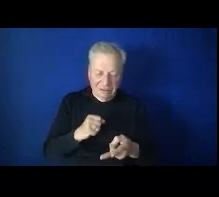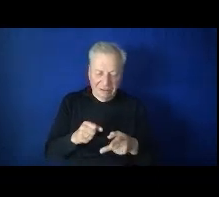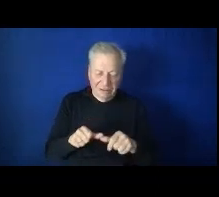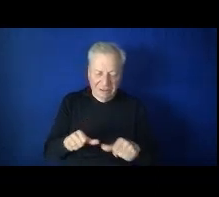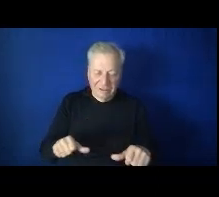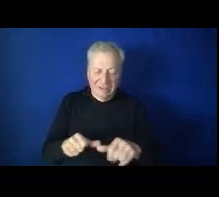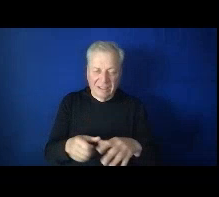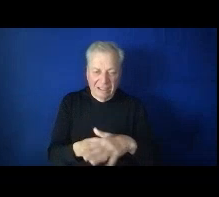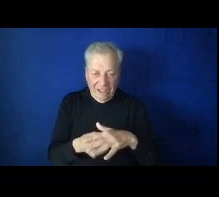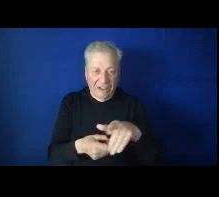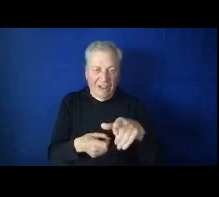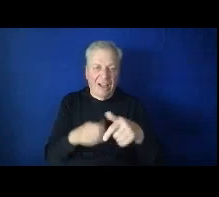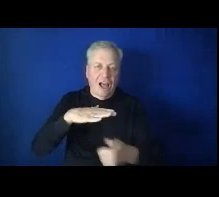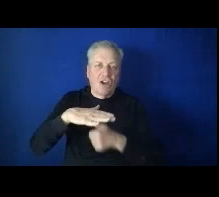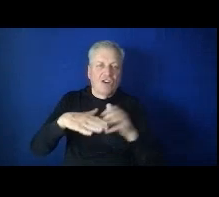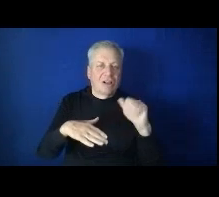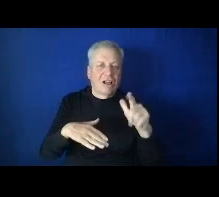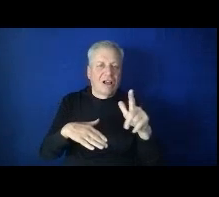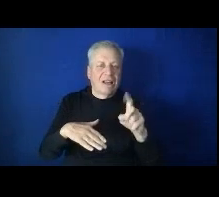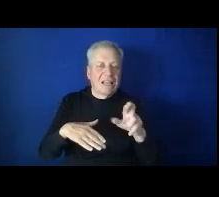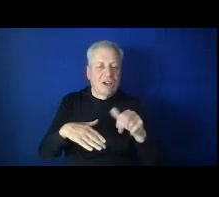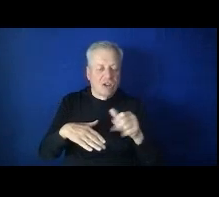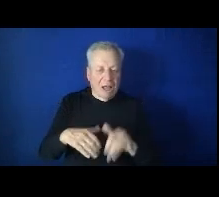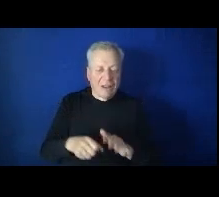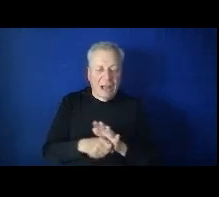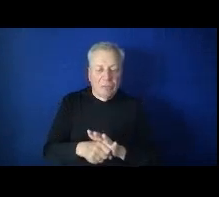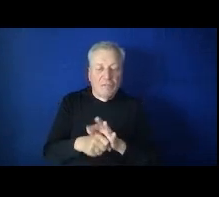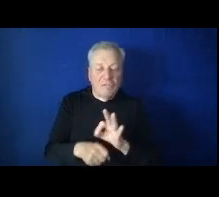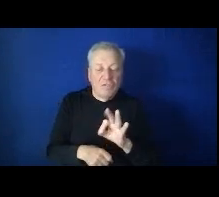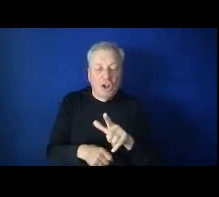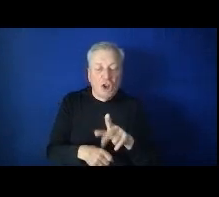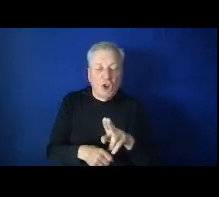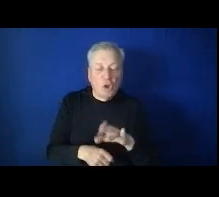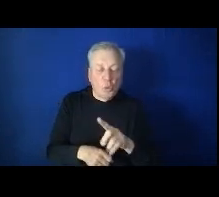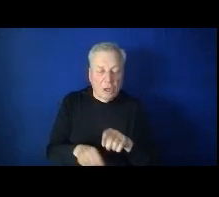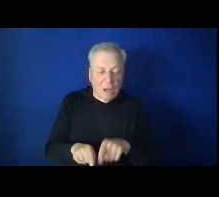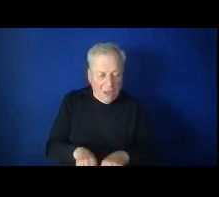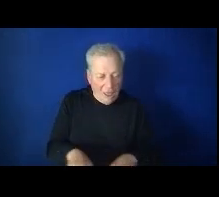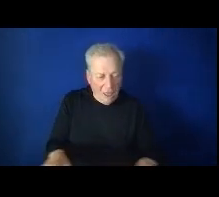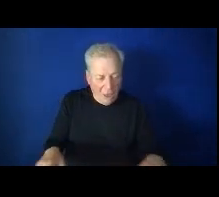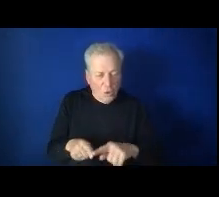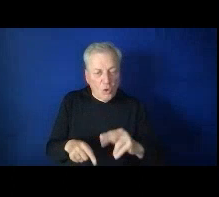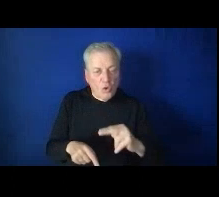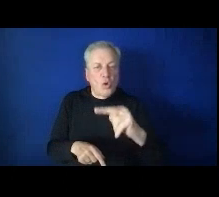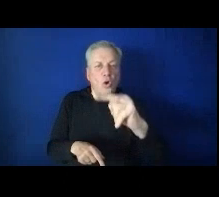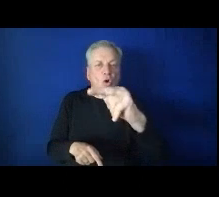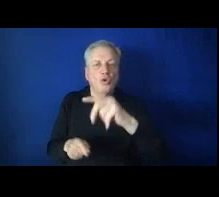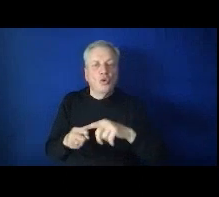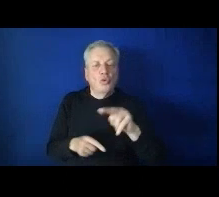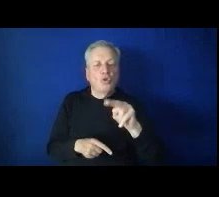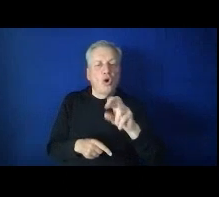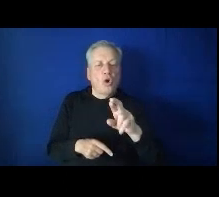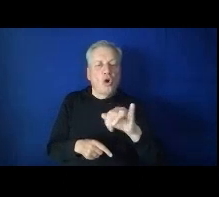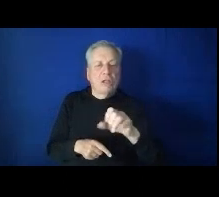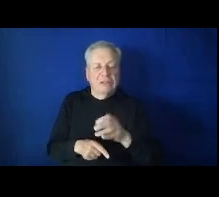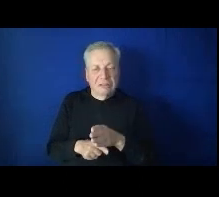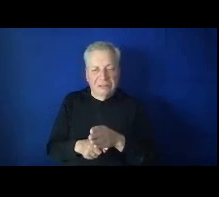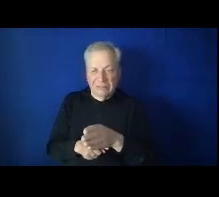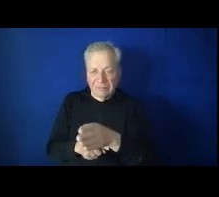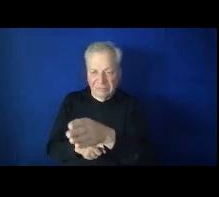inflates, and then it pushes fluids off of that out to the north towards Norris. And